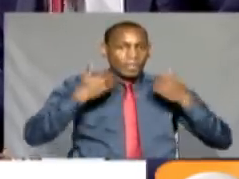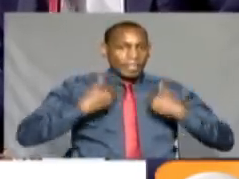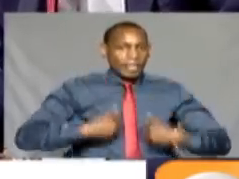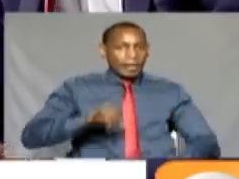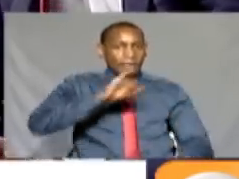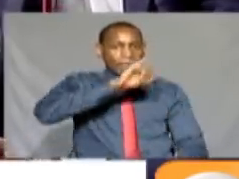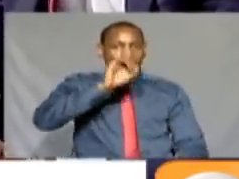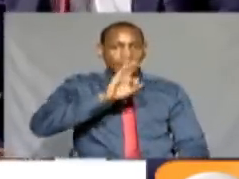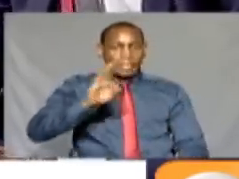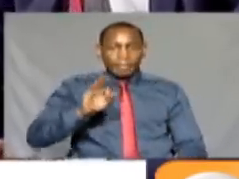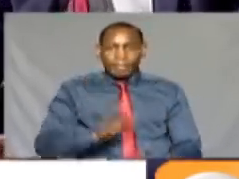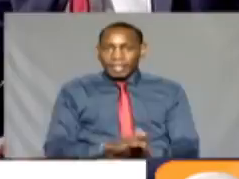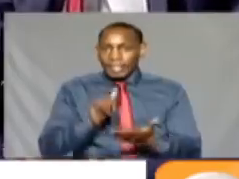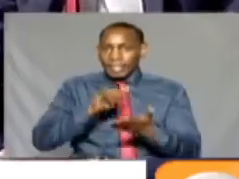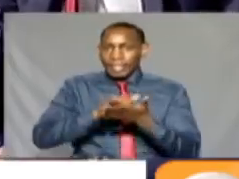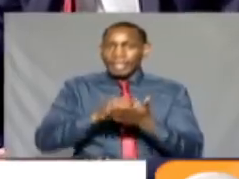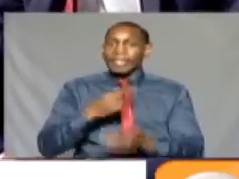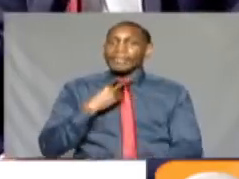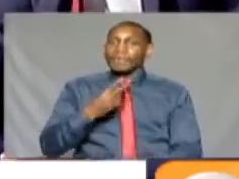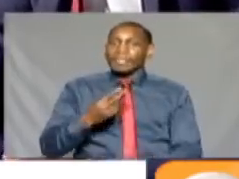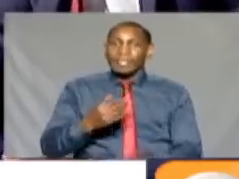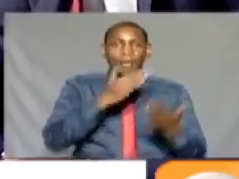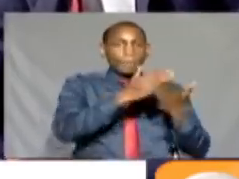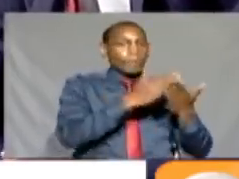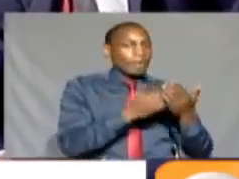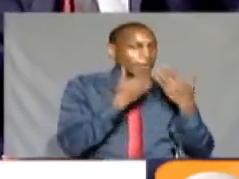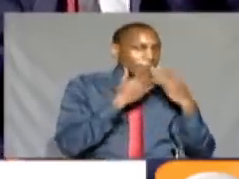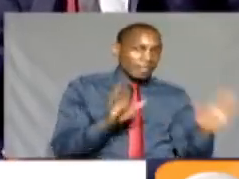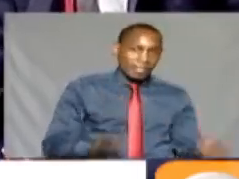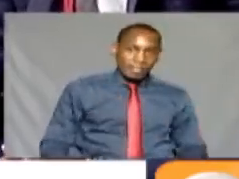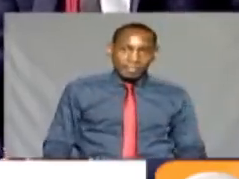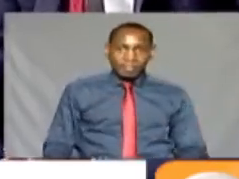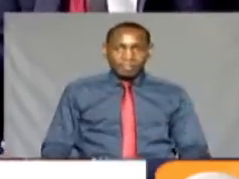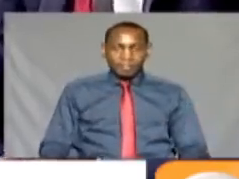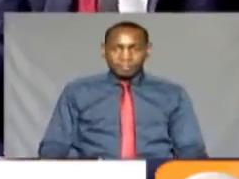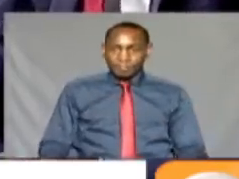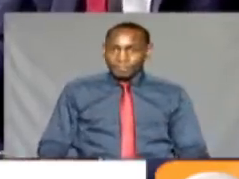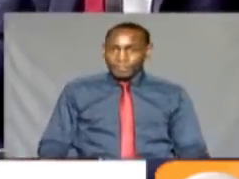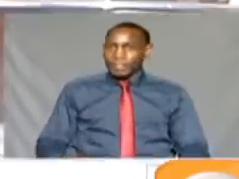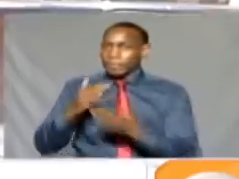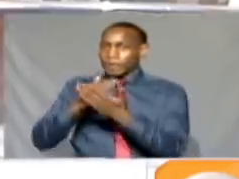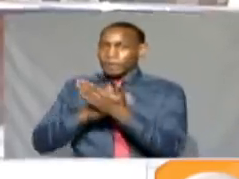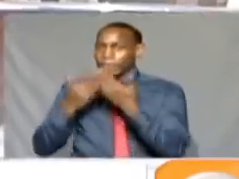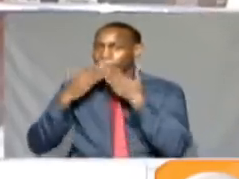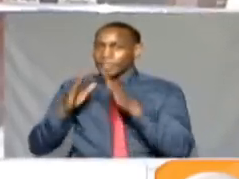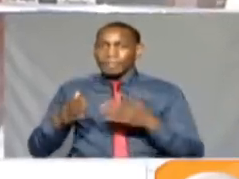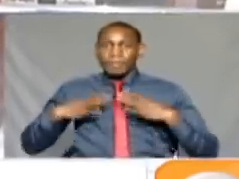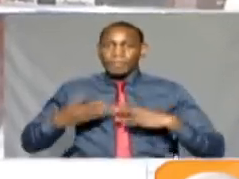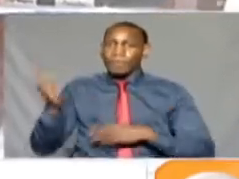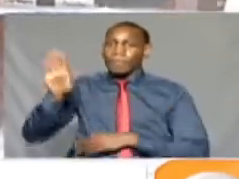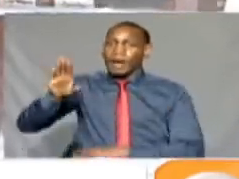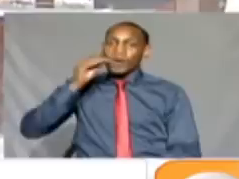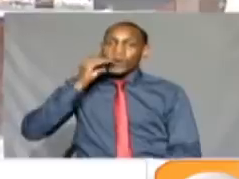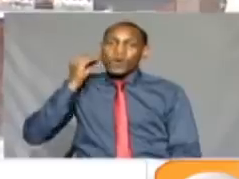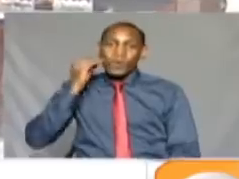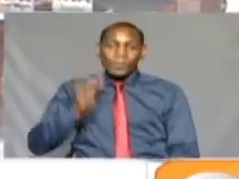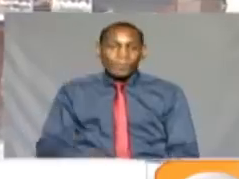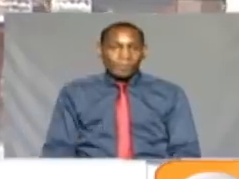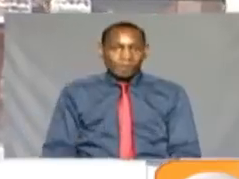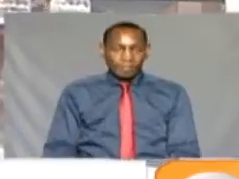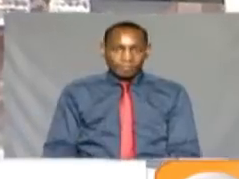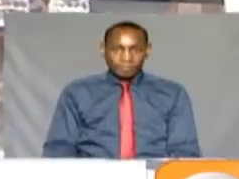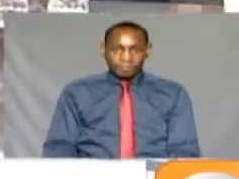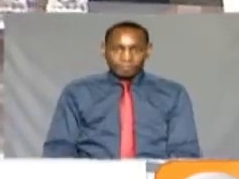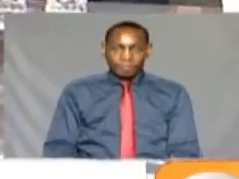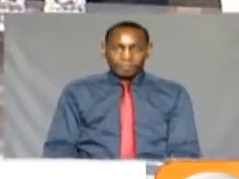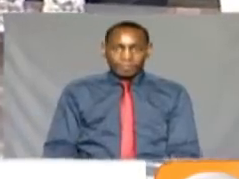Koinange." Yo, by the way, alikuwa anasema hiyo kwa show yetu inaisha. Show inaisha. Watu wanaenda home. Jeff,